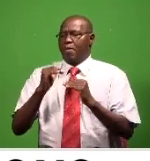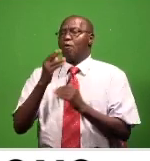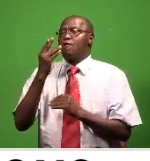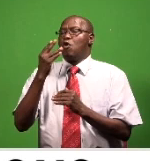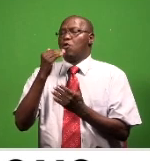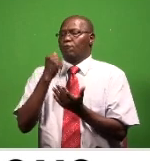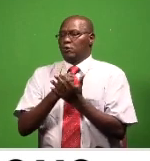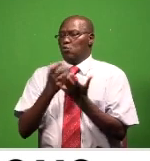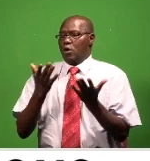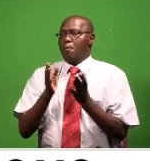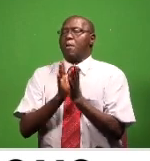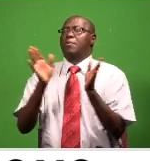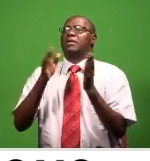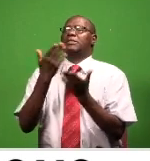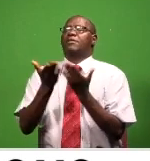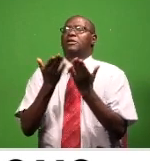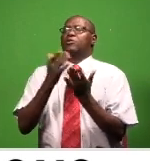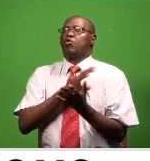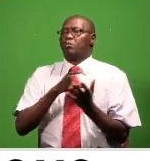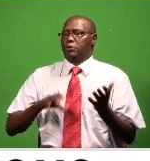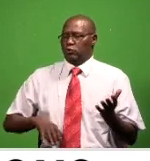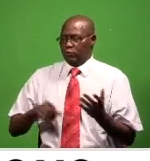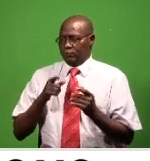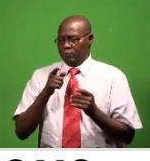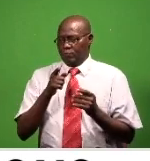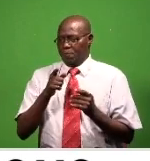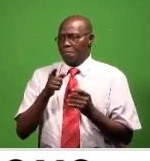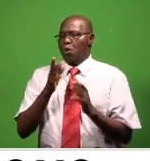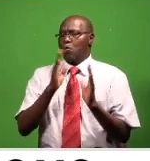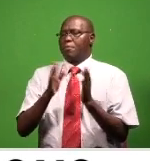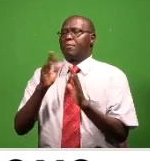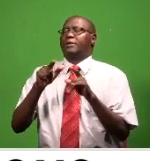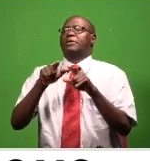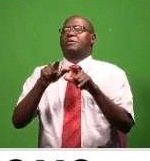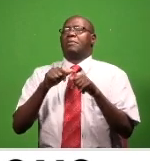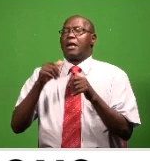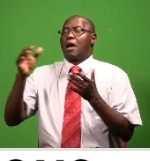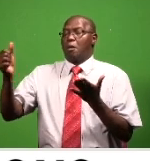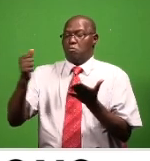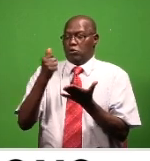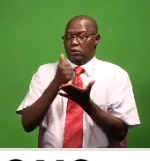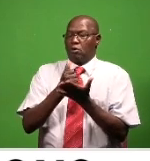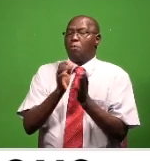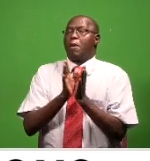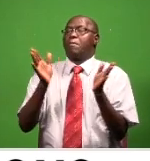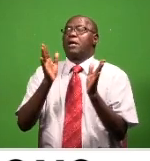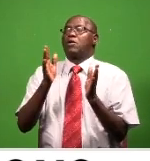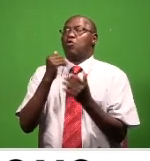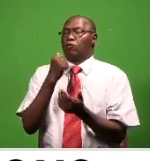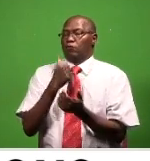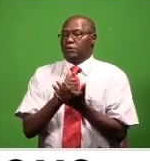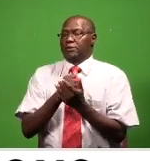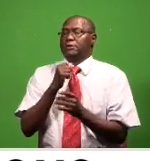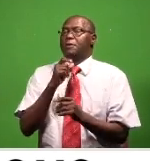is the Public Service Commission, where we planned to demand that appointments to public offices be